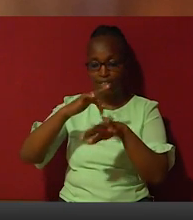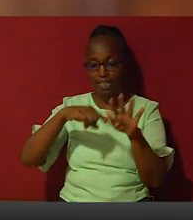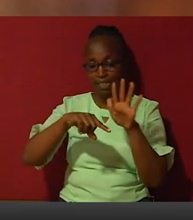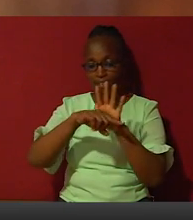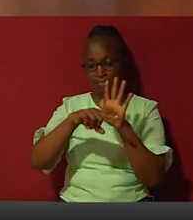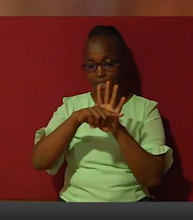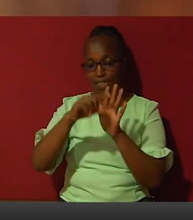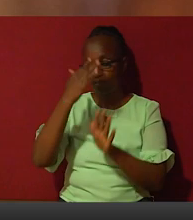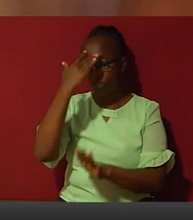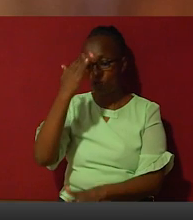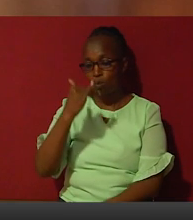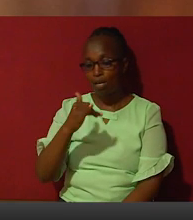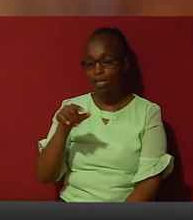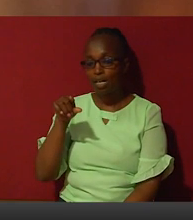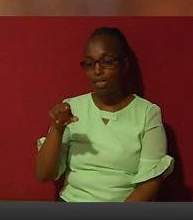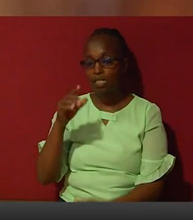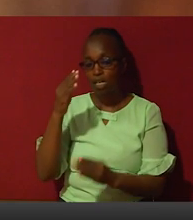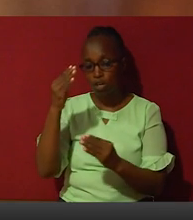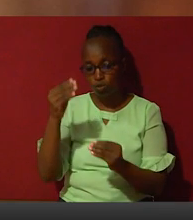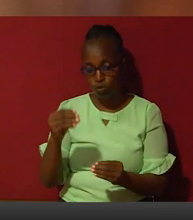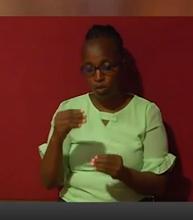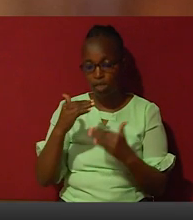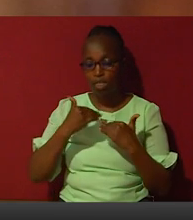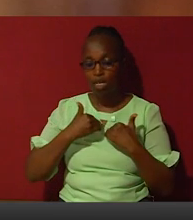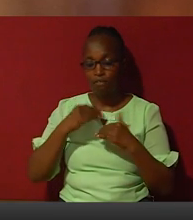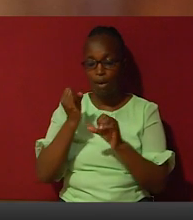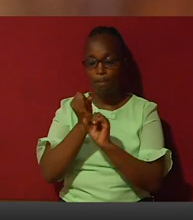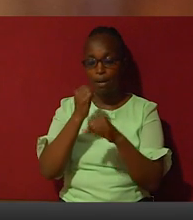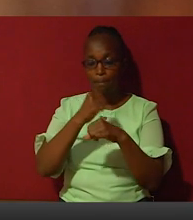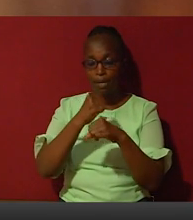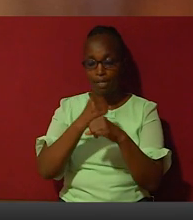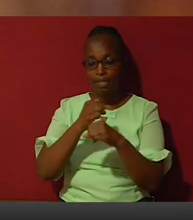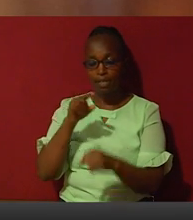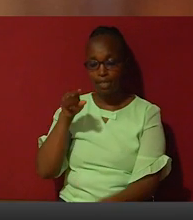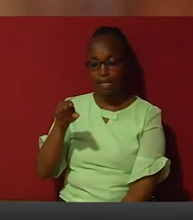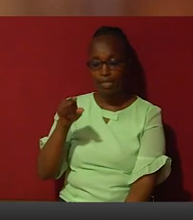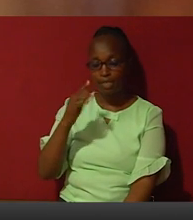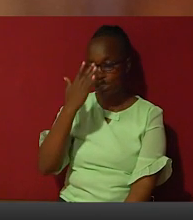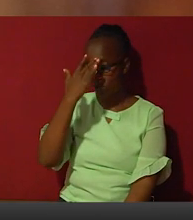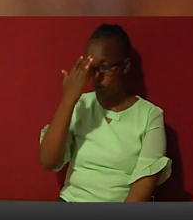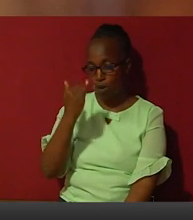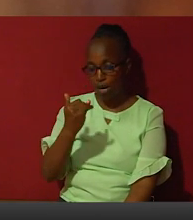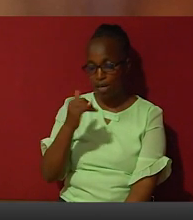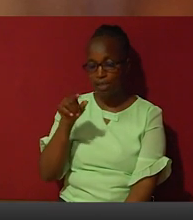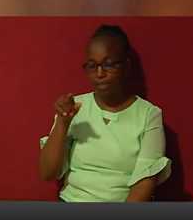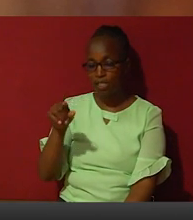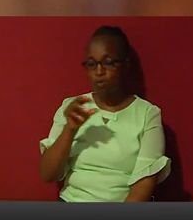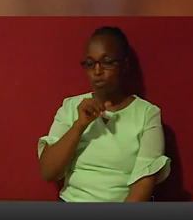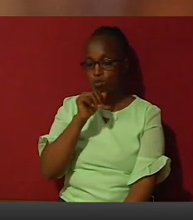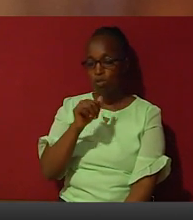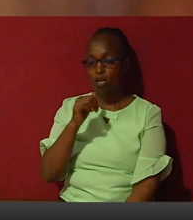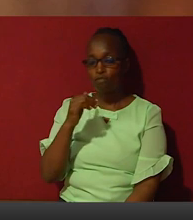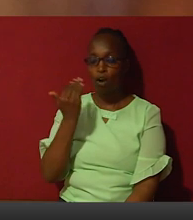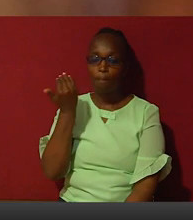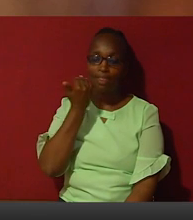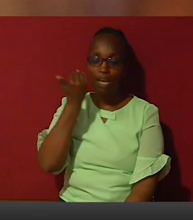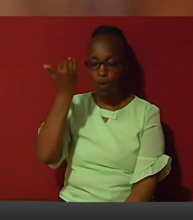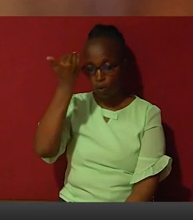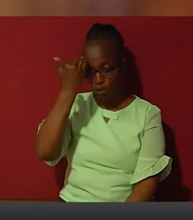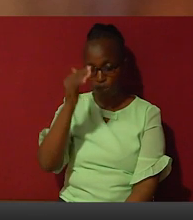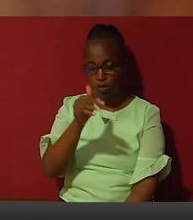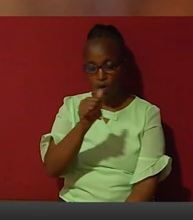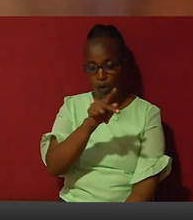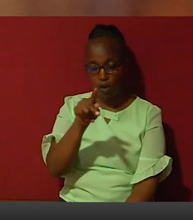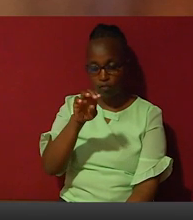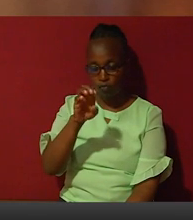had the joint resolution had been done, and that's why Senate was not a part in the Court of Appeal. It did not complain, it did not raise